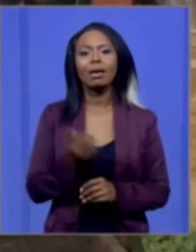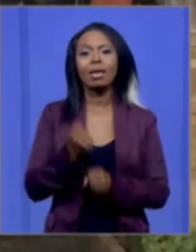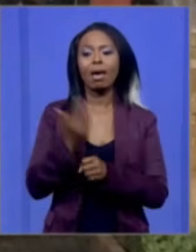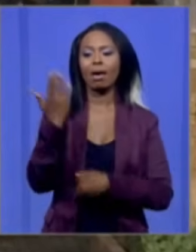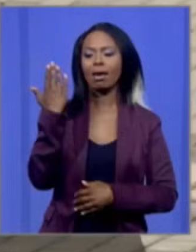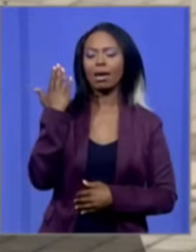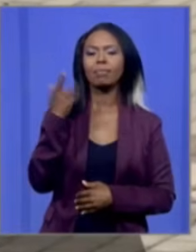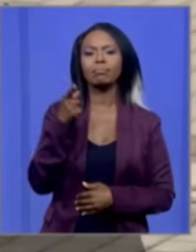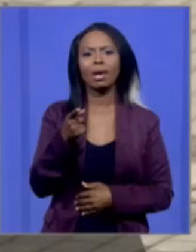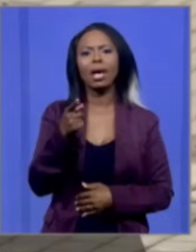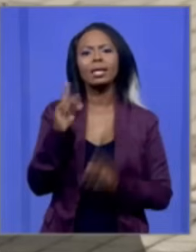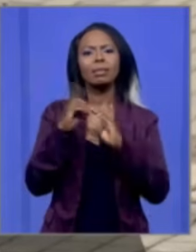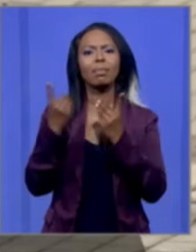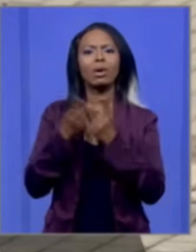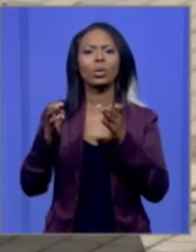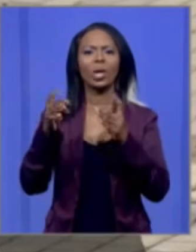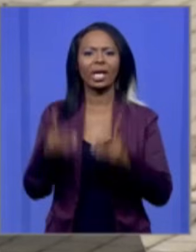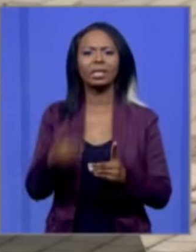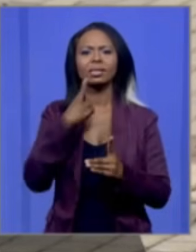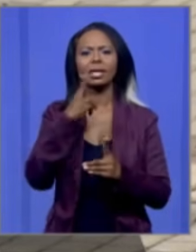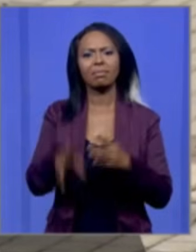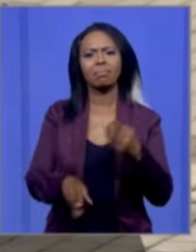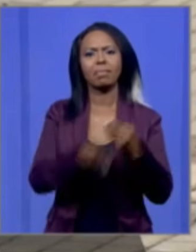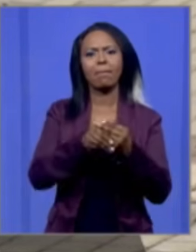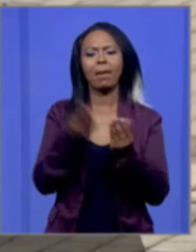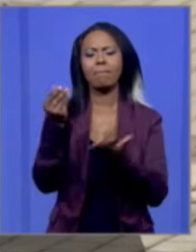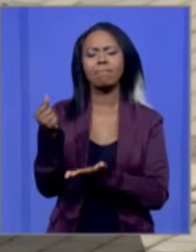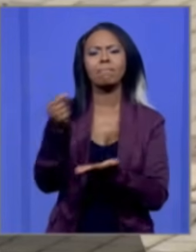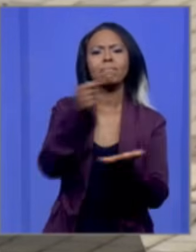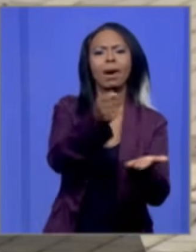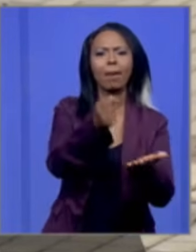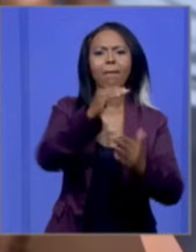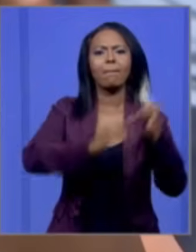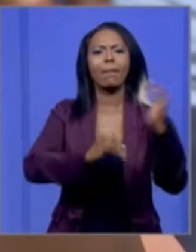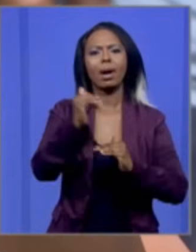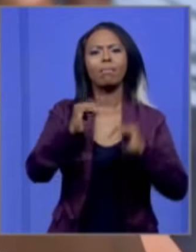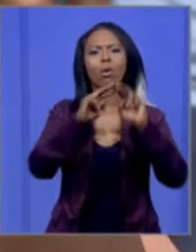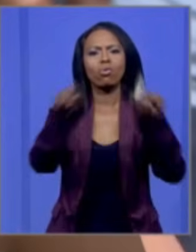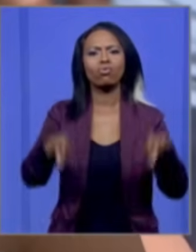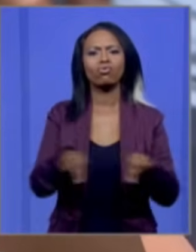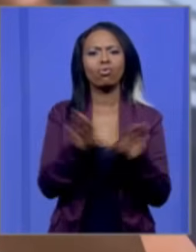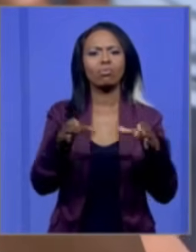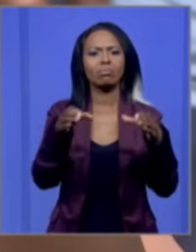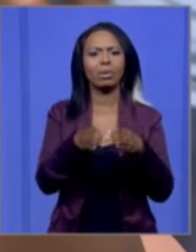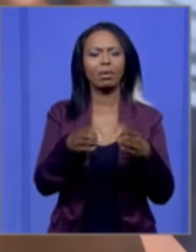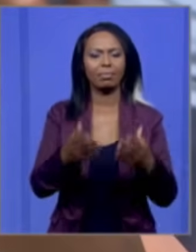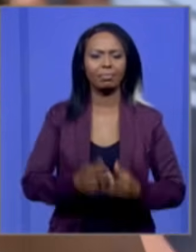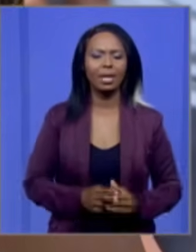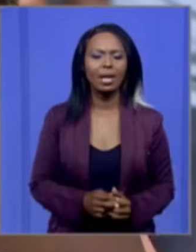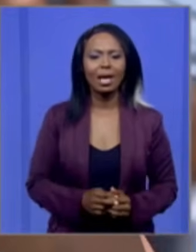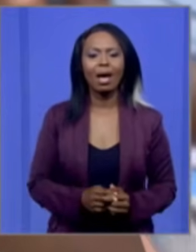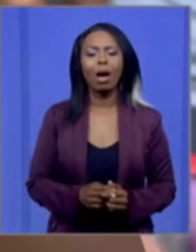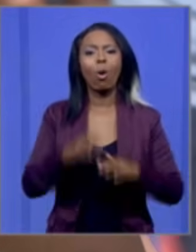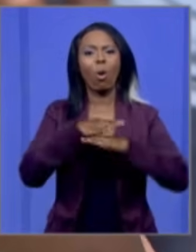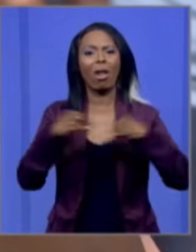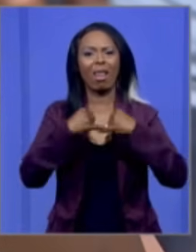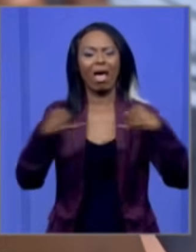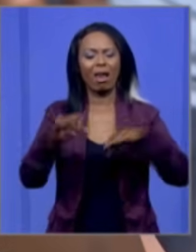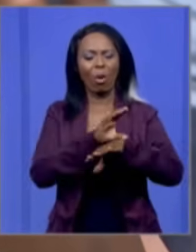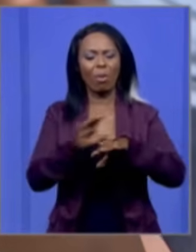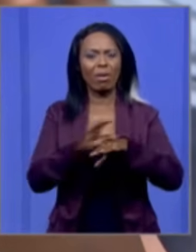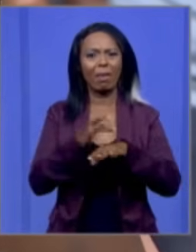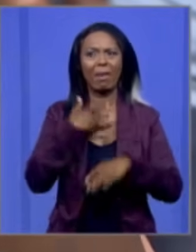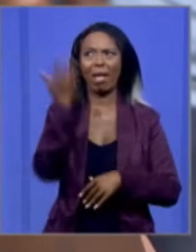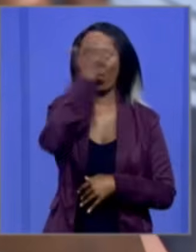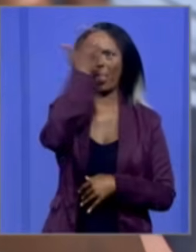fa sekolo se mašeleleng a tlalletšo go aga diphapoši tše dingwe. Online tšedi ya re tshwenya ka re o dokuma ba re ke nna mme a ke ya sekoloni and